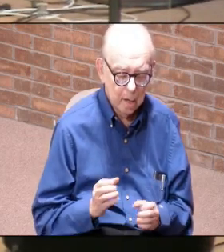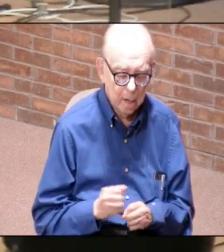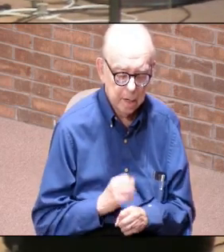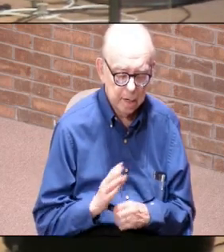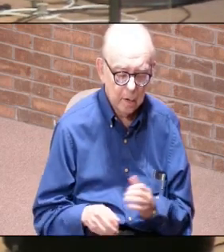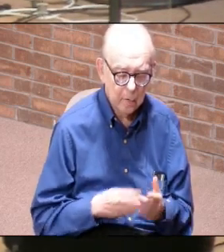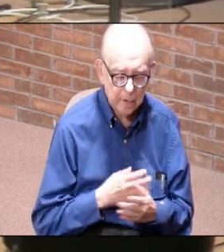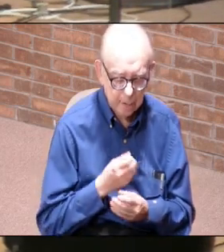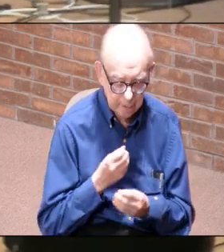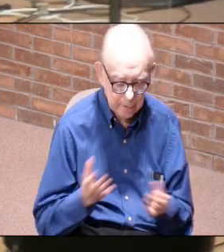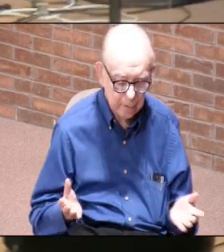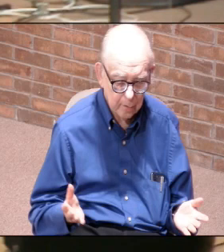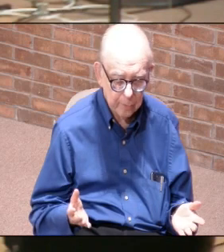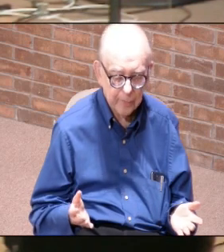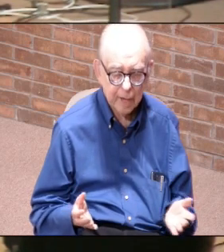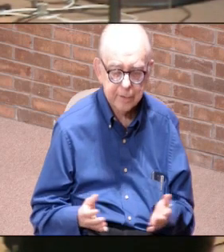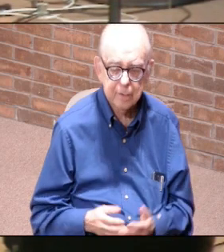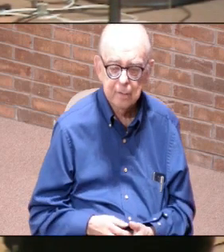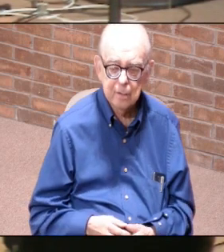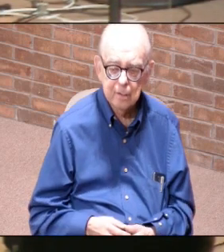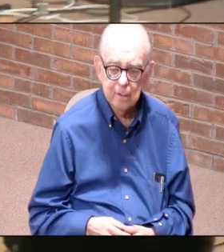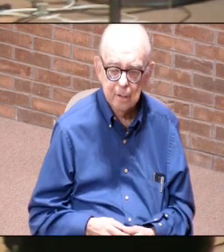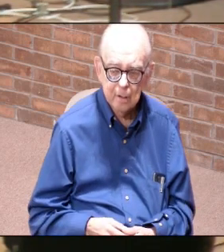the facts, Jack.